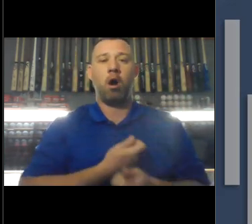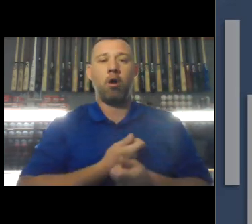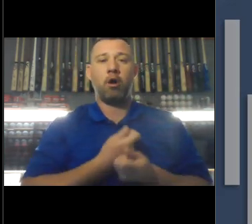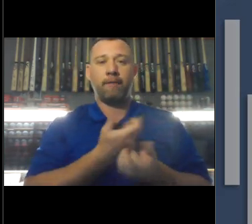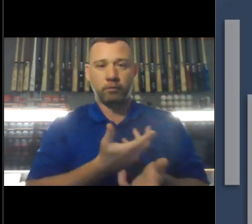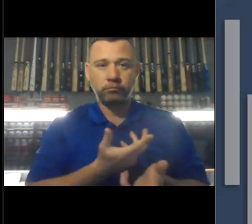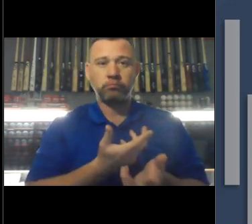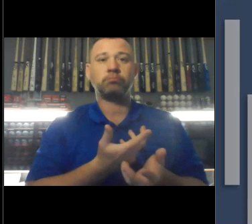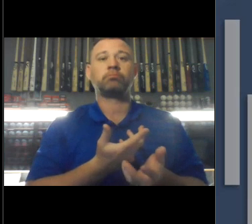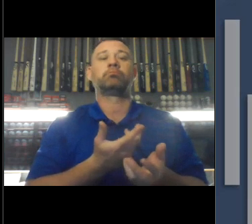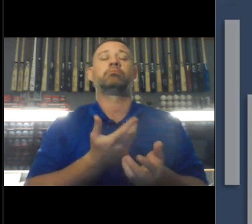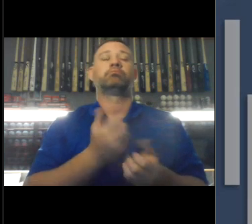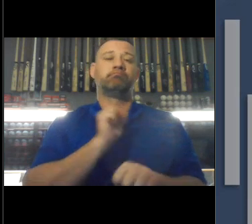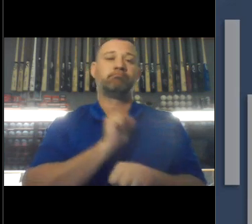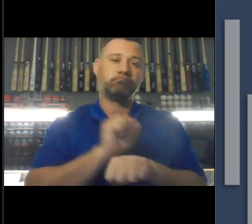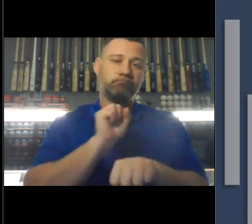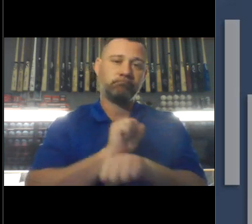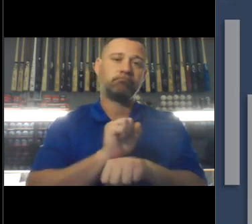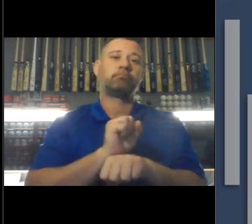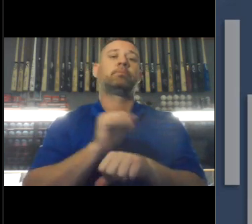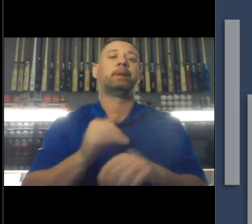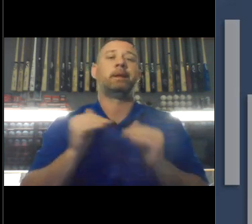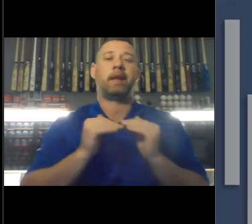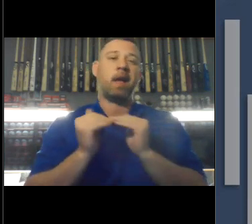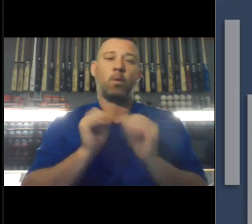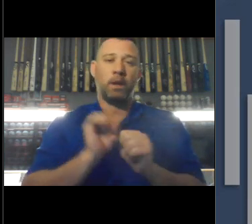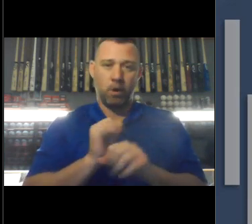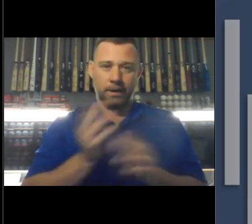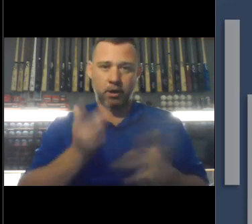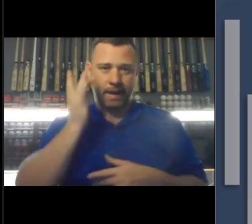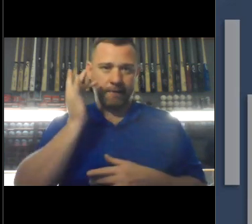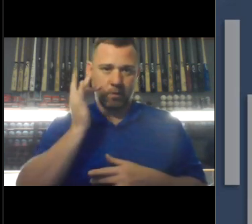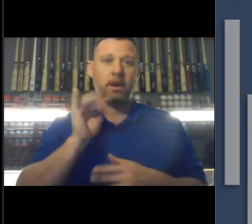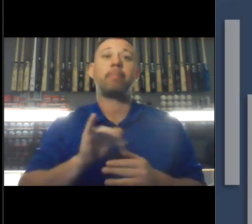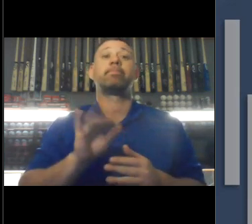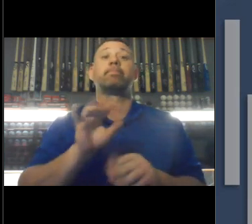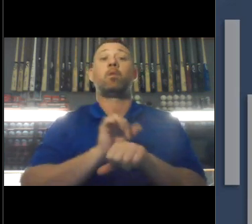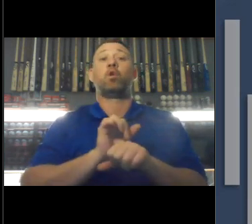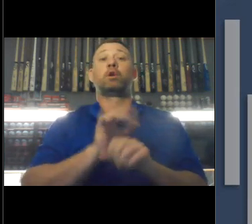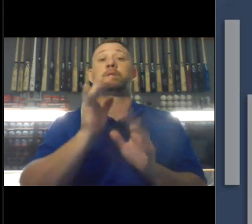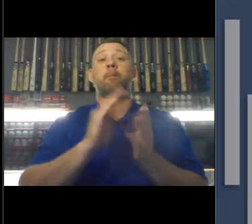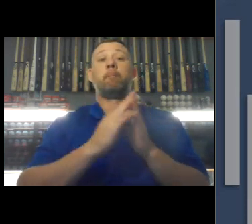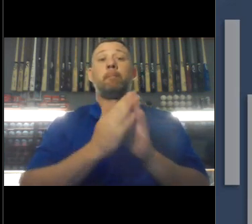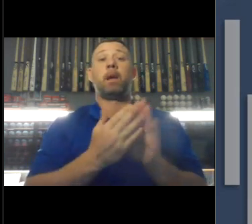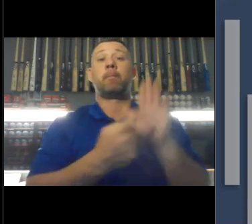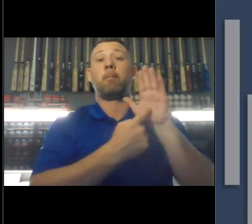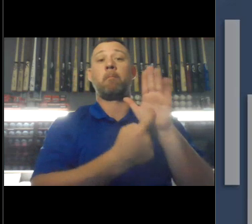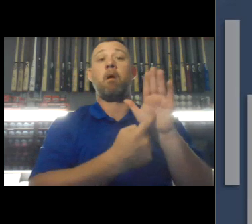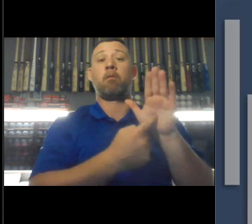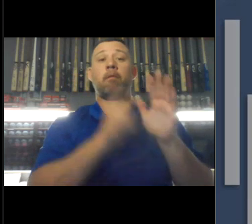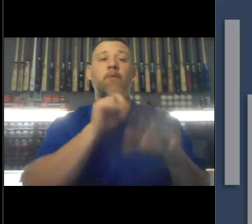illustrates our transportation equity work here in California, and that work is becoming a model for other states in the nation.